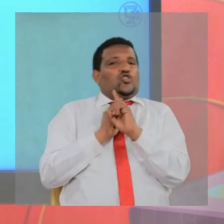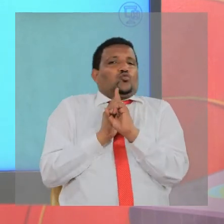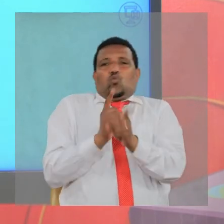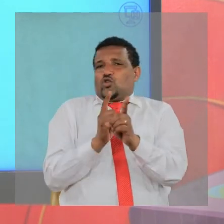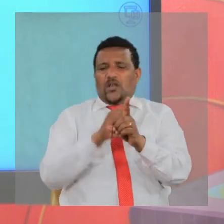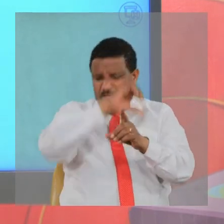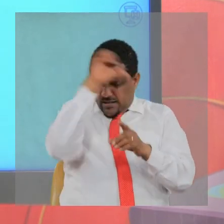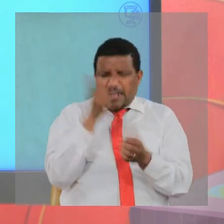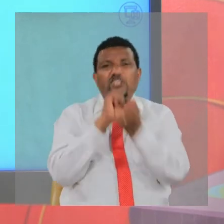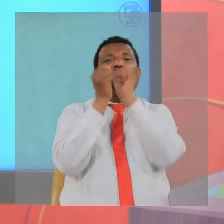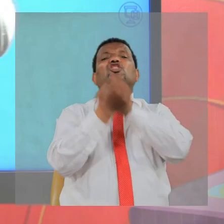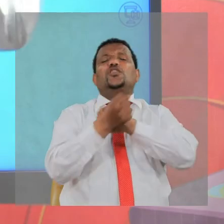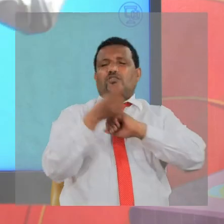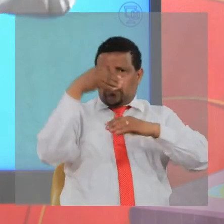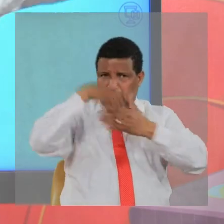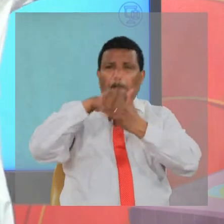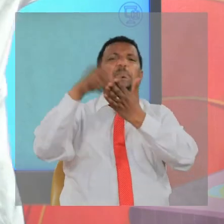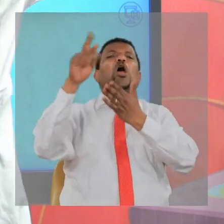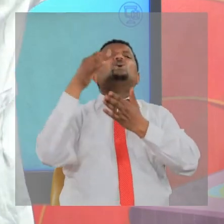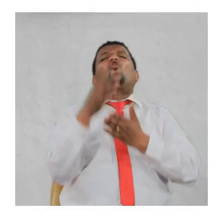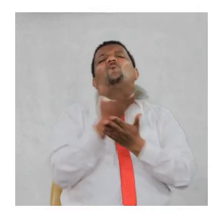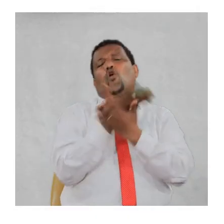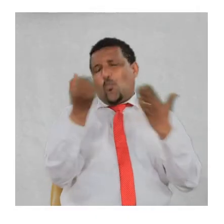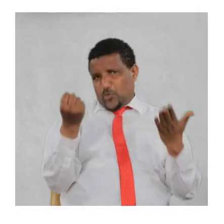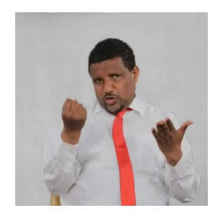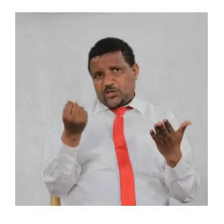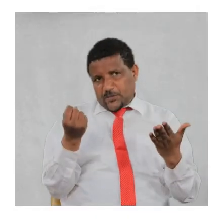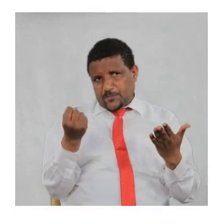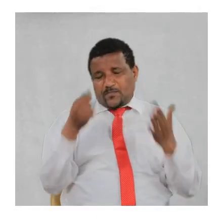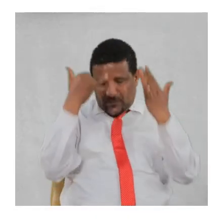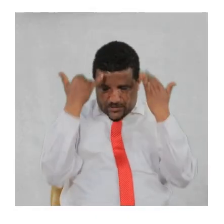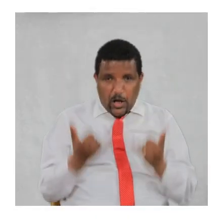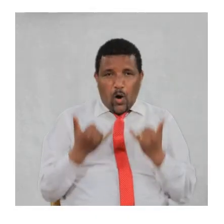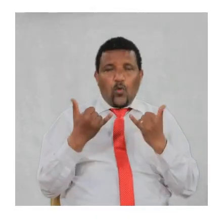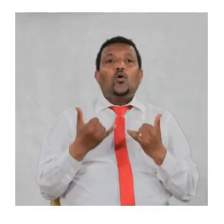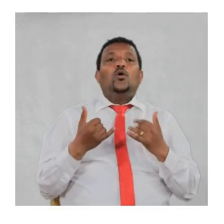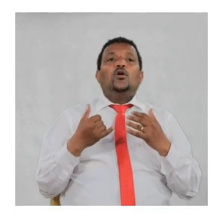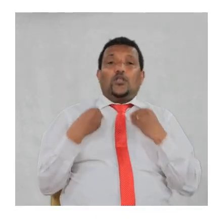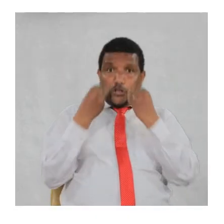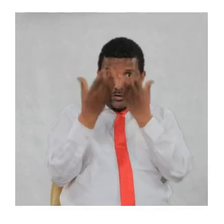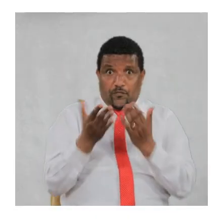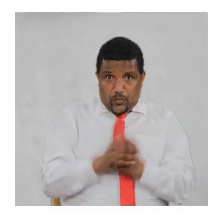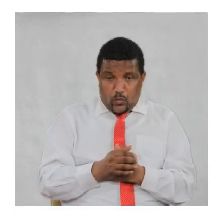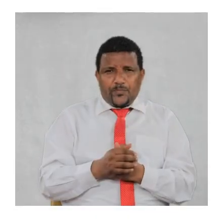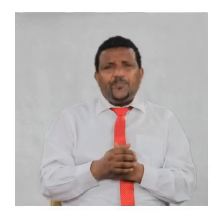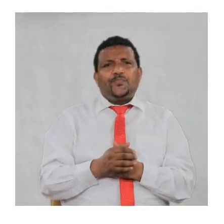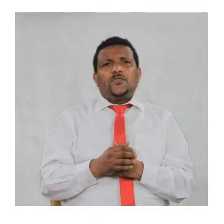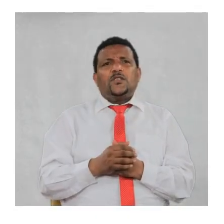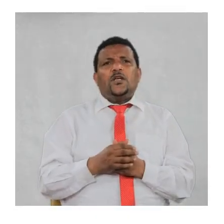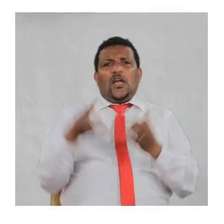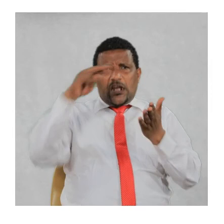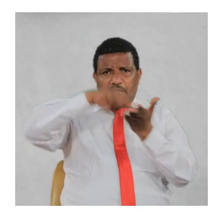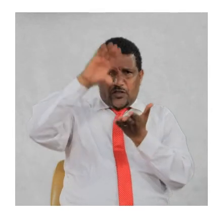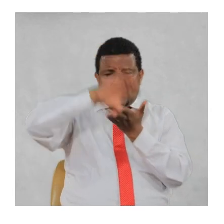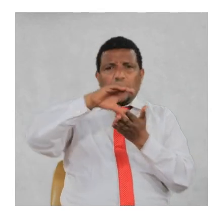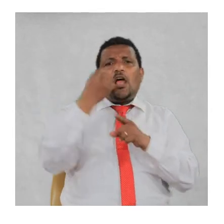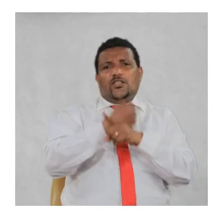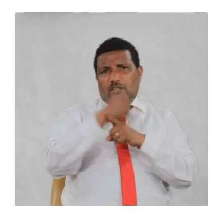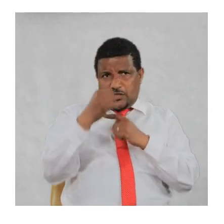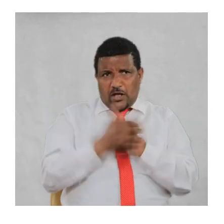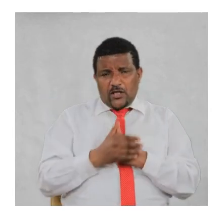at all to any change in price of a commodity. Now, let me give you a revision